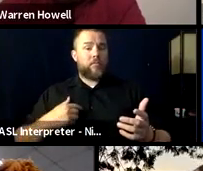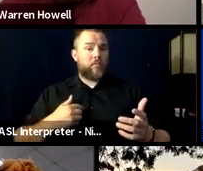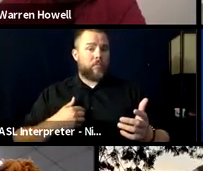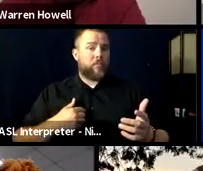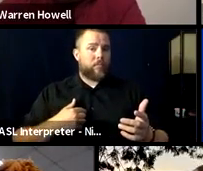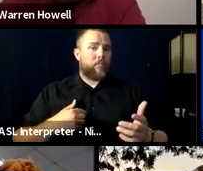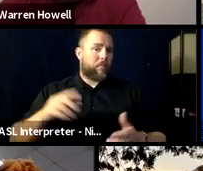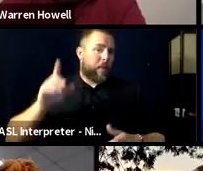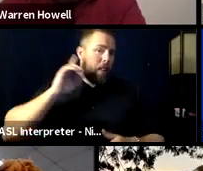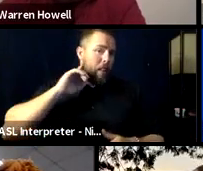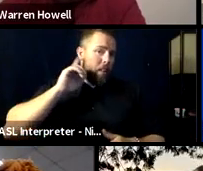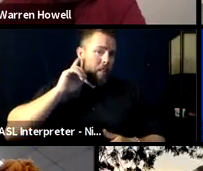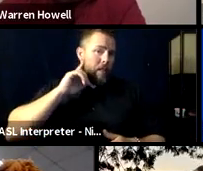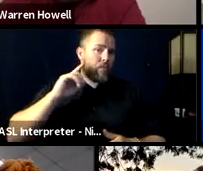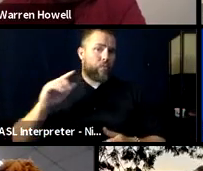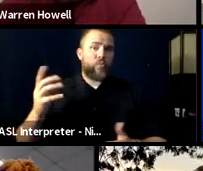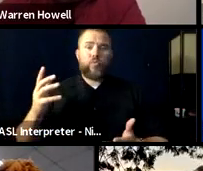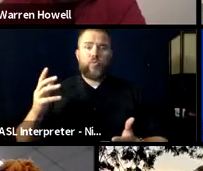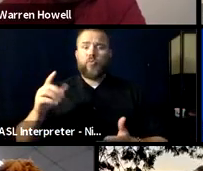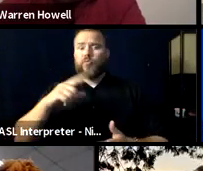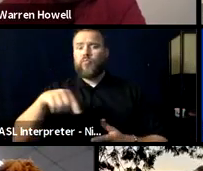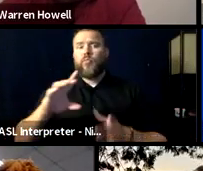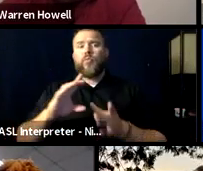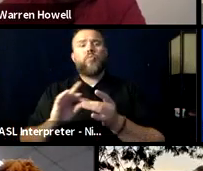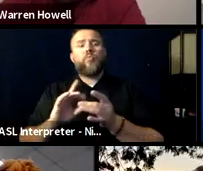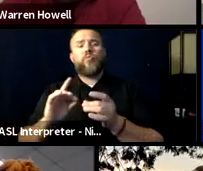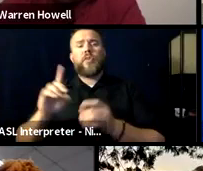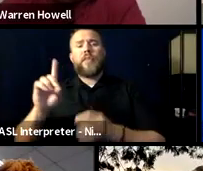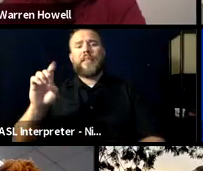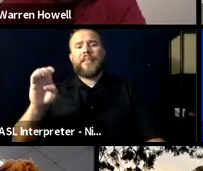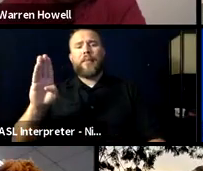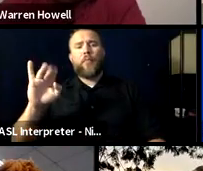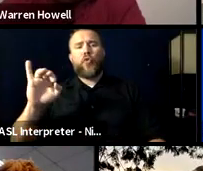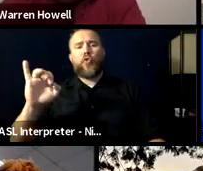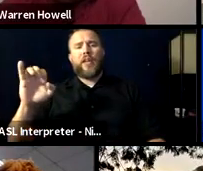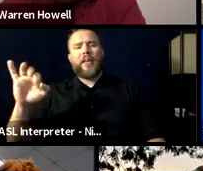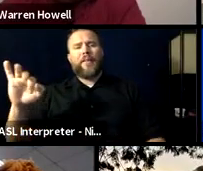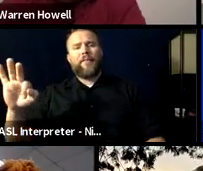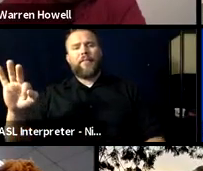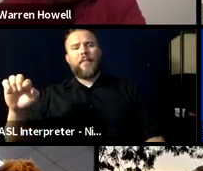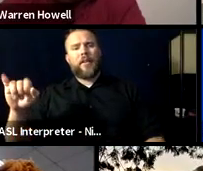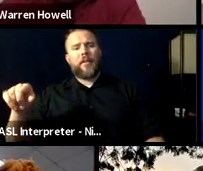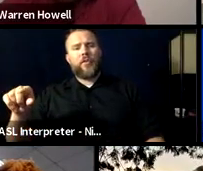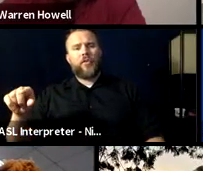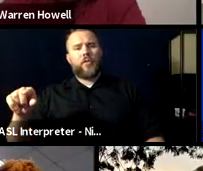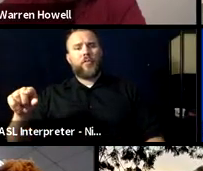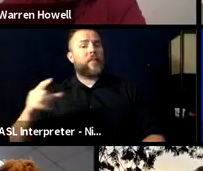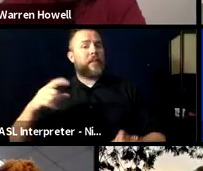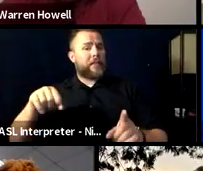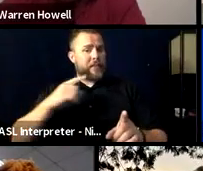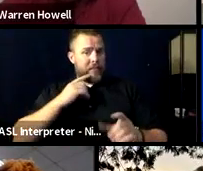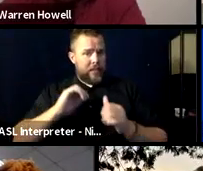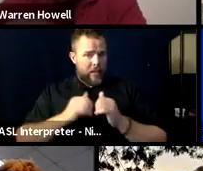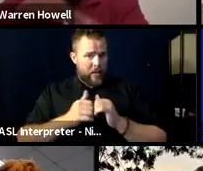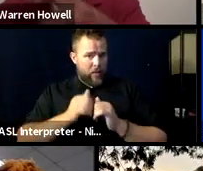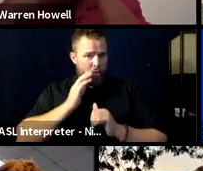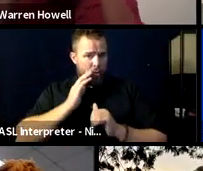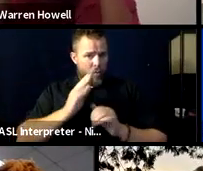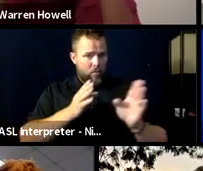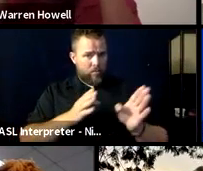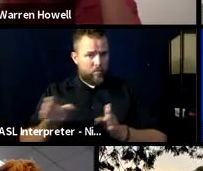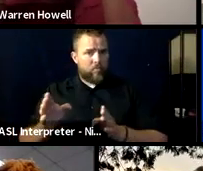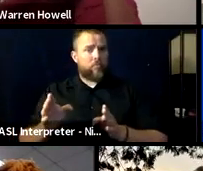that John Carney put ahead today. I don't know if anybody else listened to it, but he did discuss how they were planning on beefing up the community